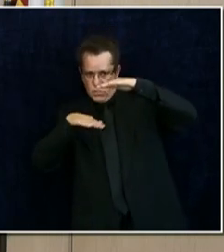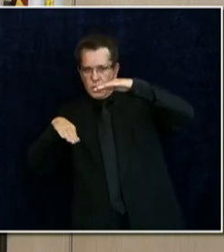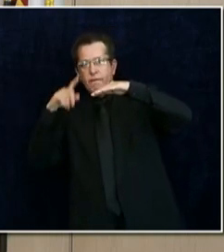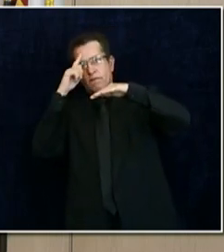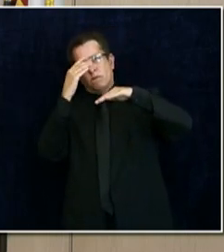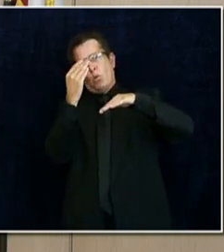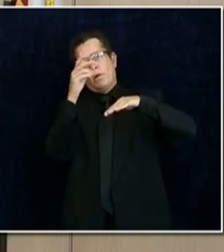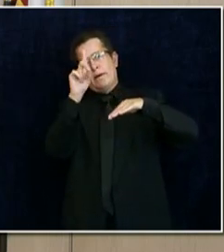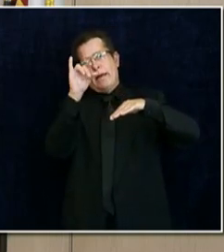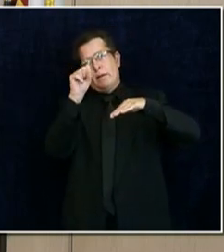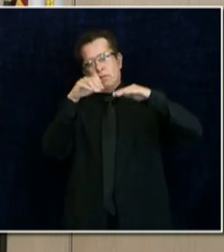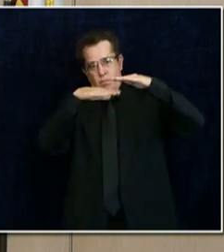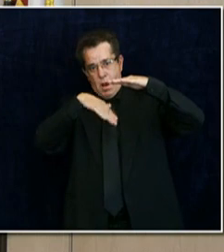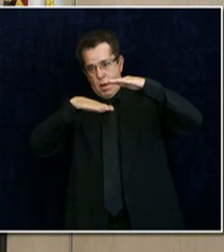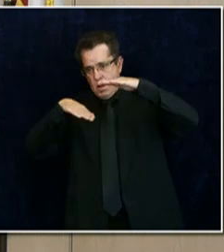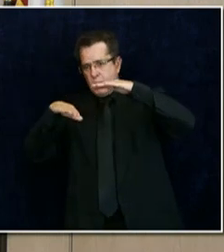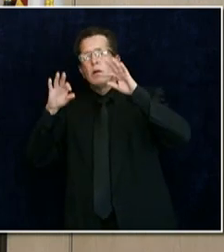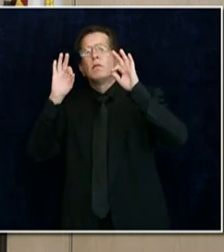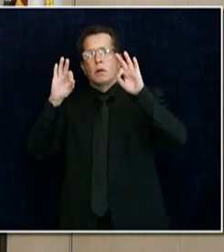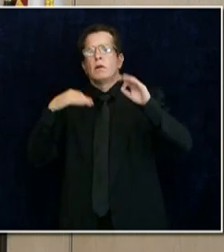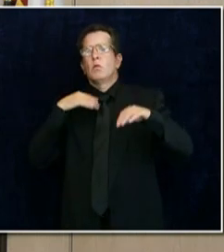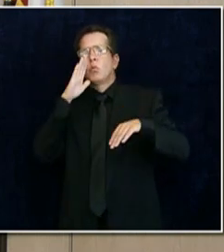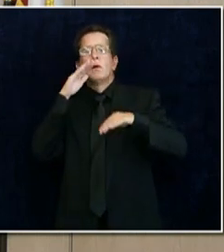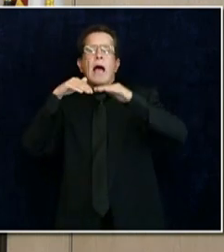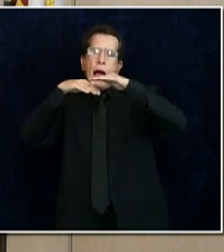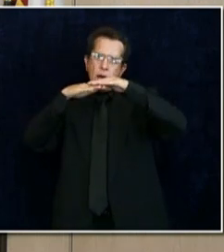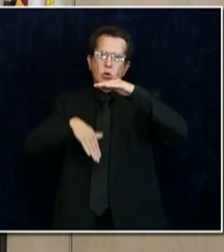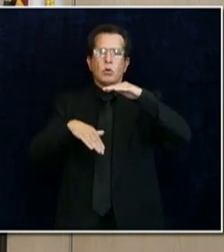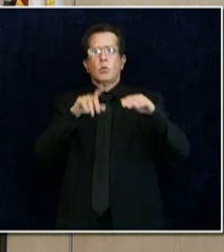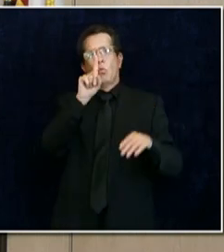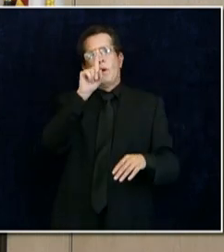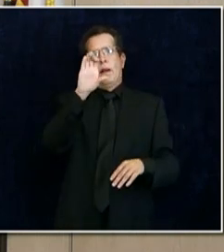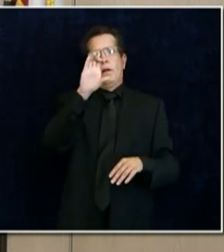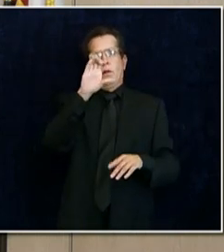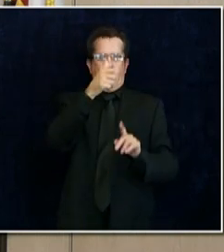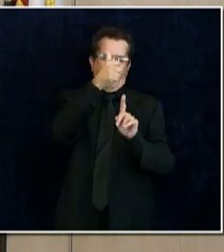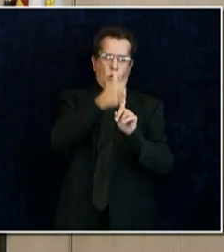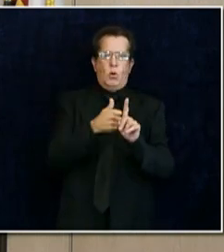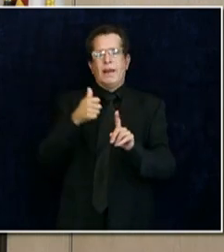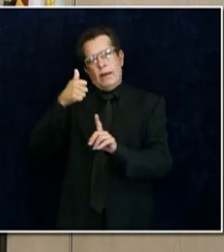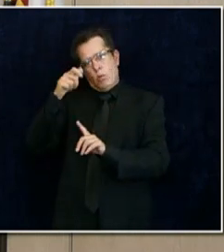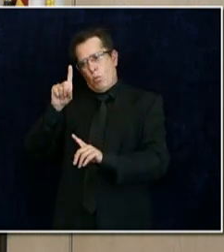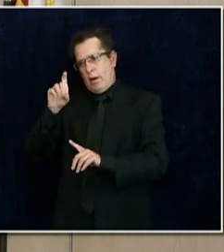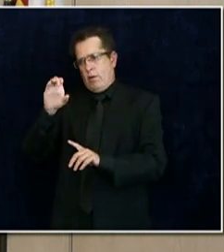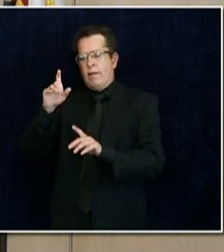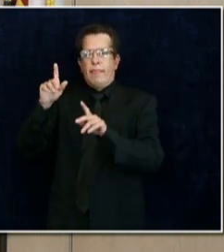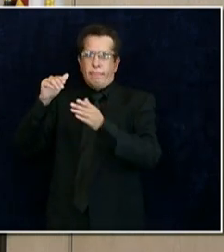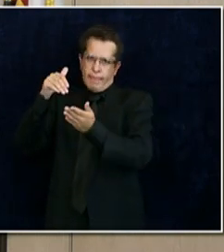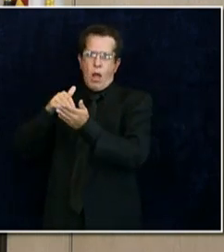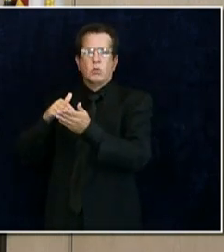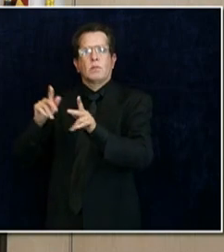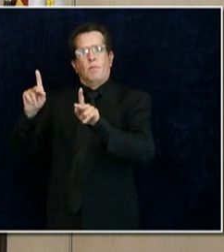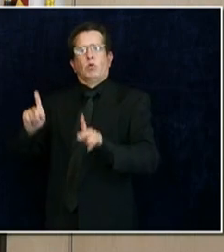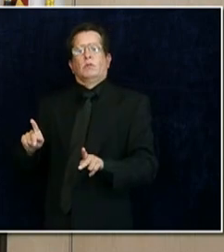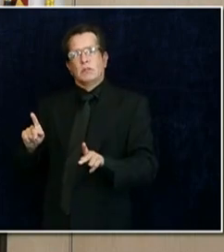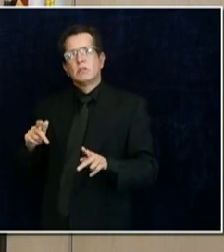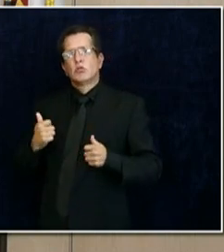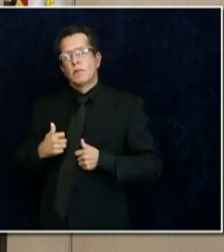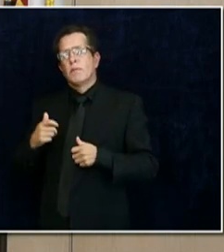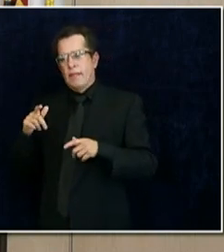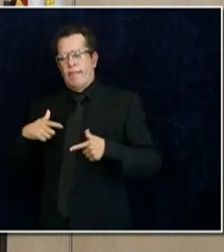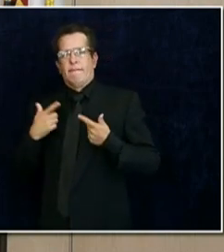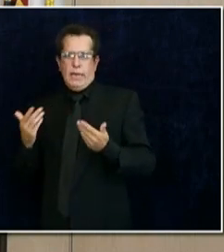return to less than 100 cases per 100,000 population. In closing, getting through